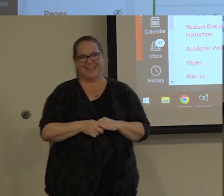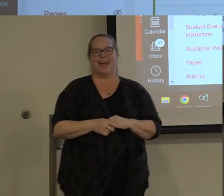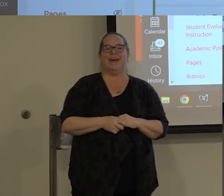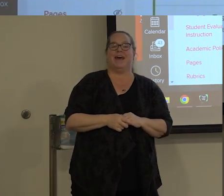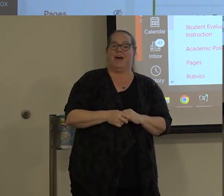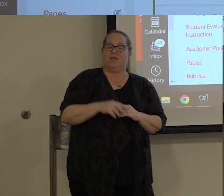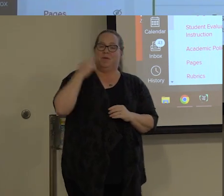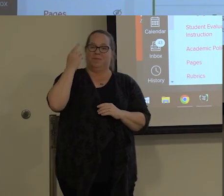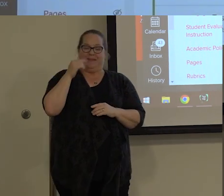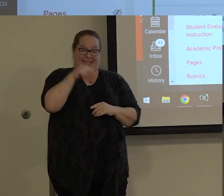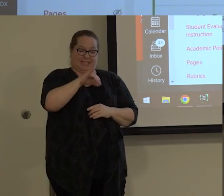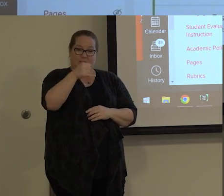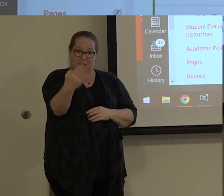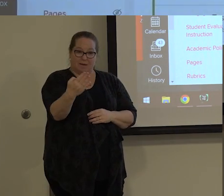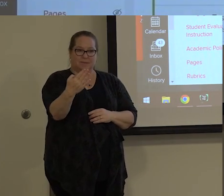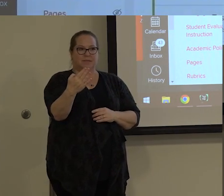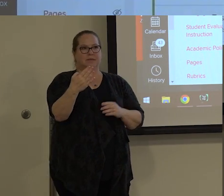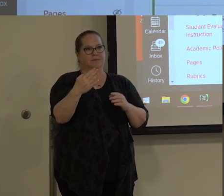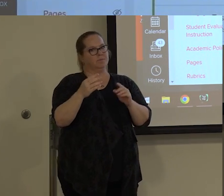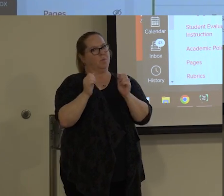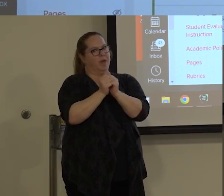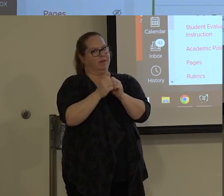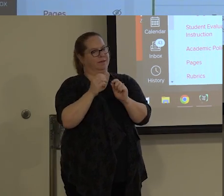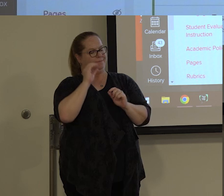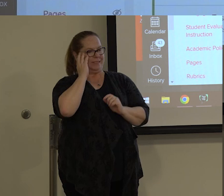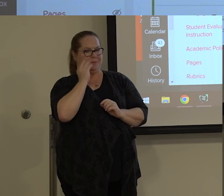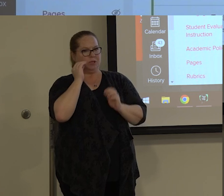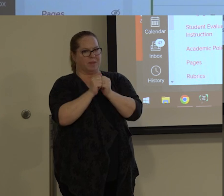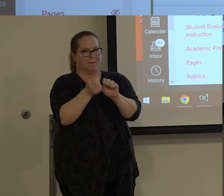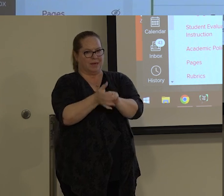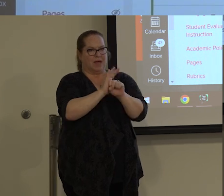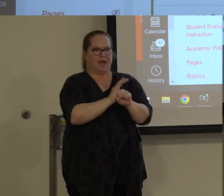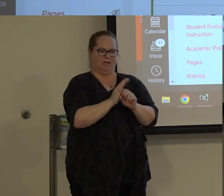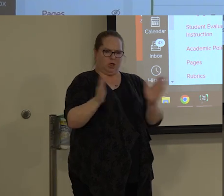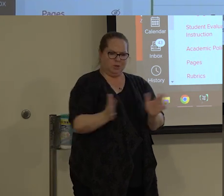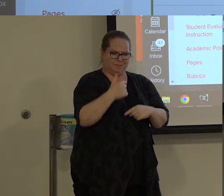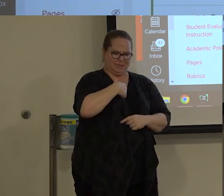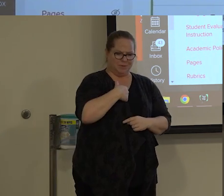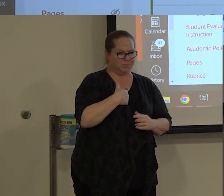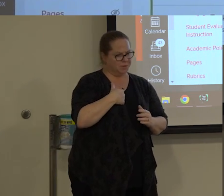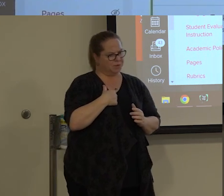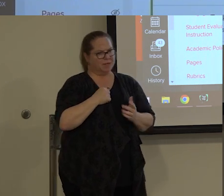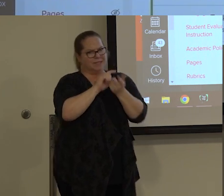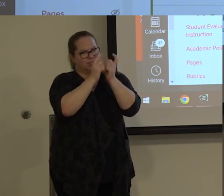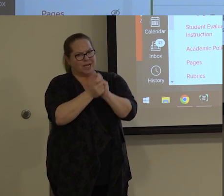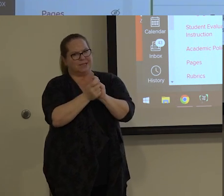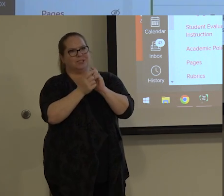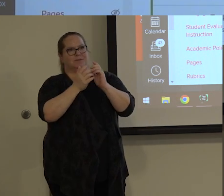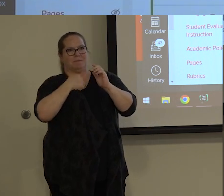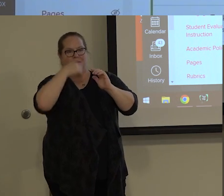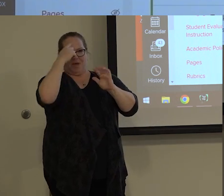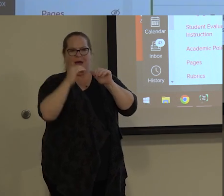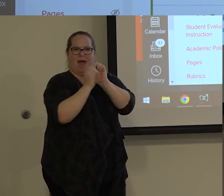of these jobs, particularly in light of the pandemic, have pushed me to work on and rework choices that we make in how we deliver our